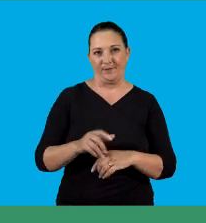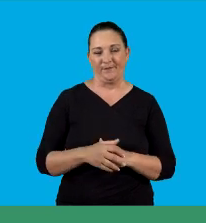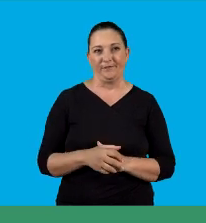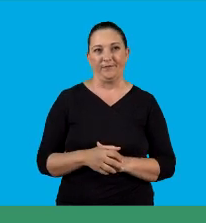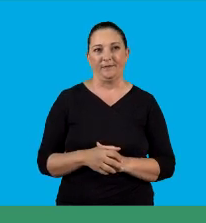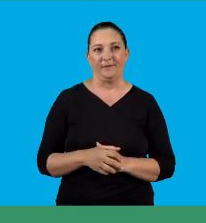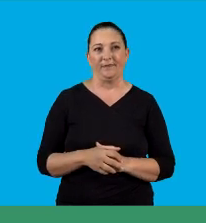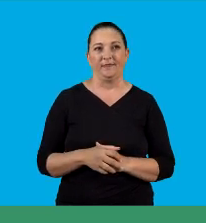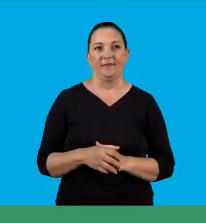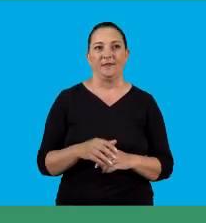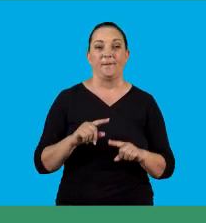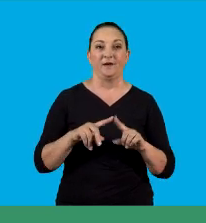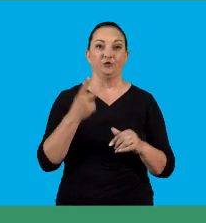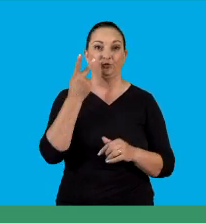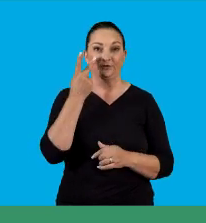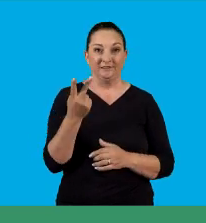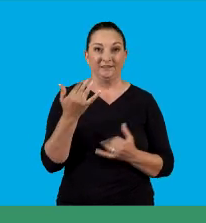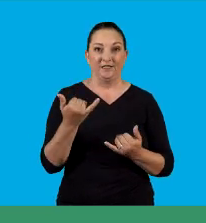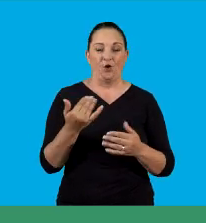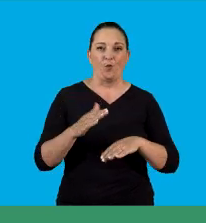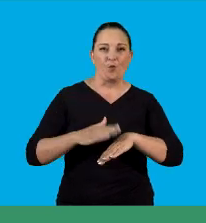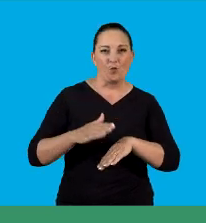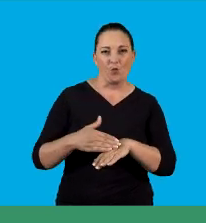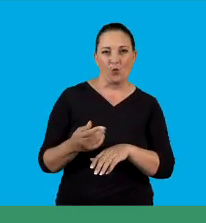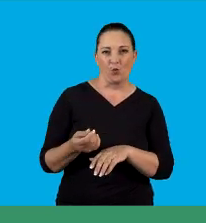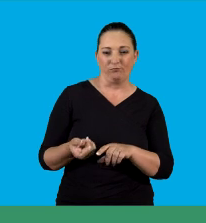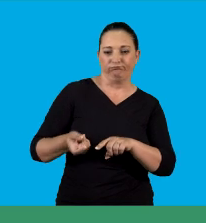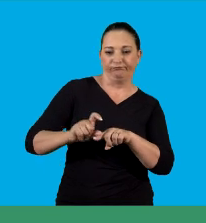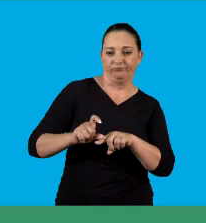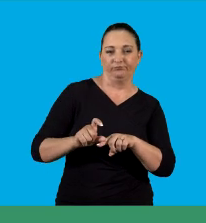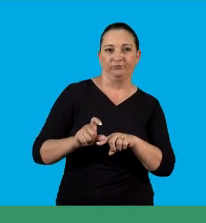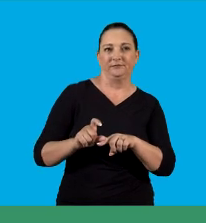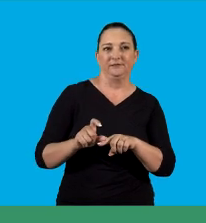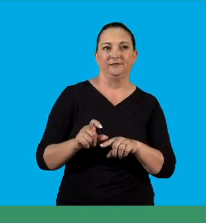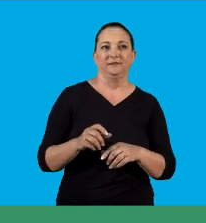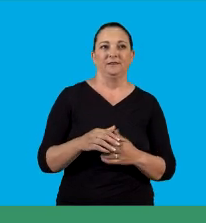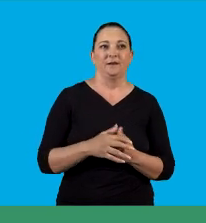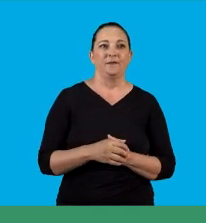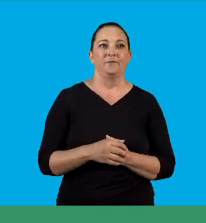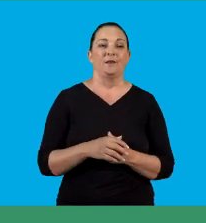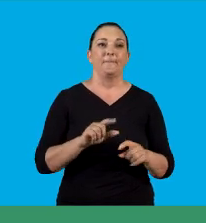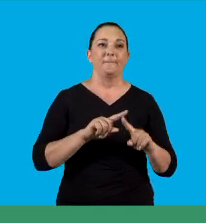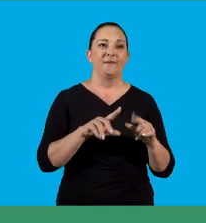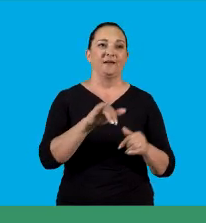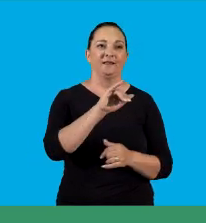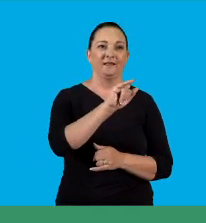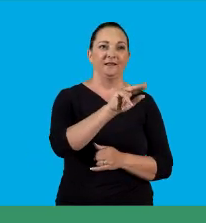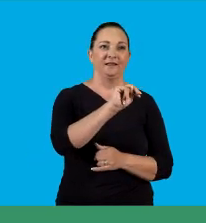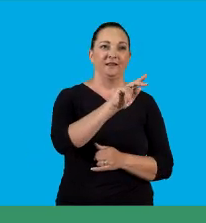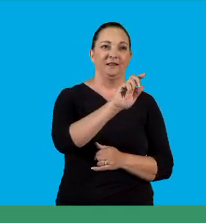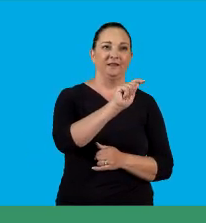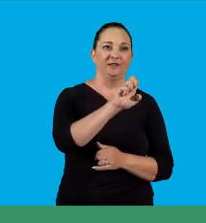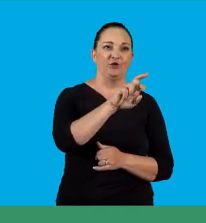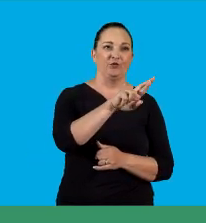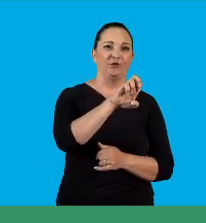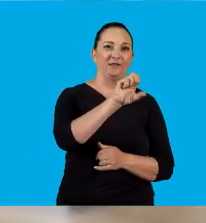our guide there. So obviously, interest rates, those are rates charged for the money that you have borrowed in a